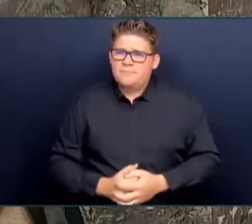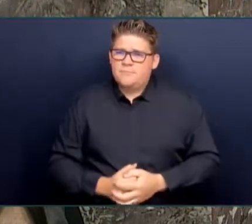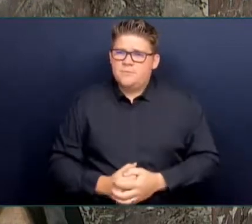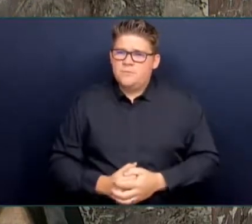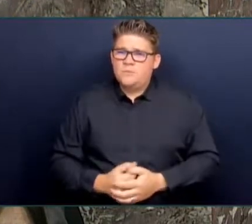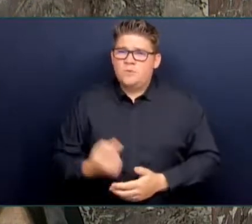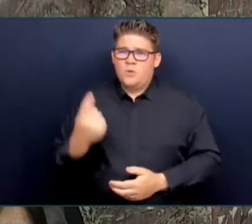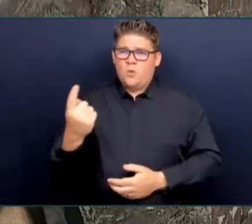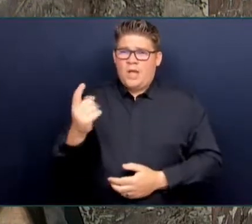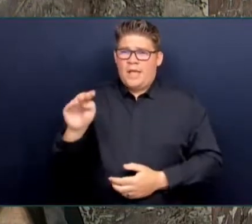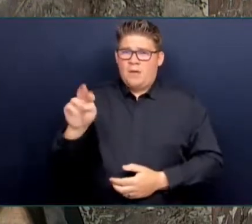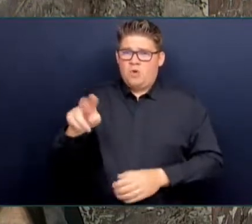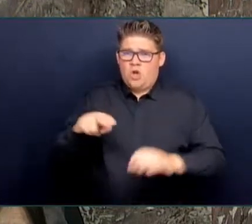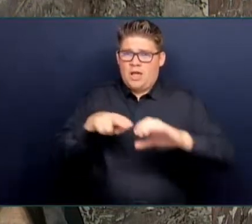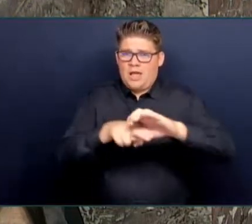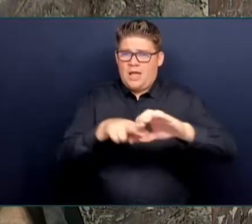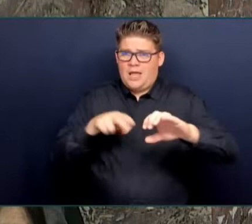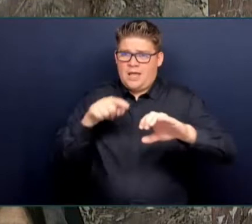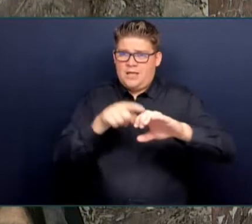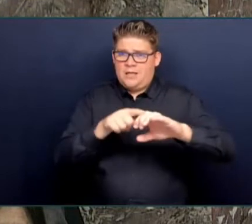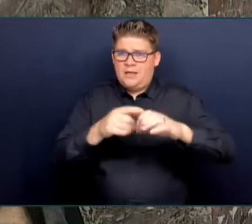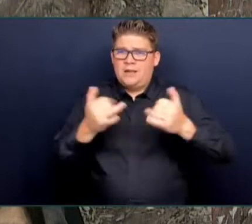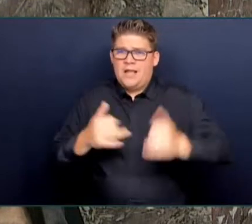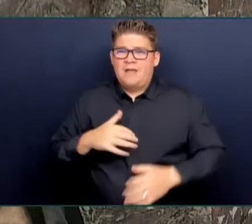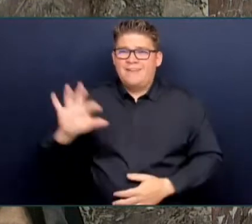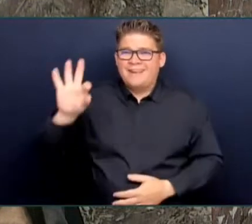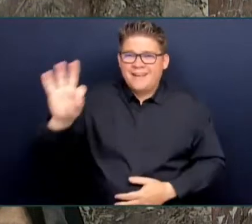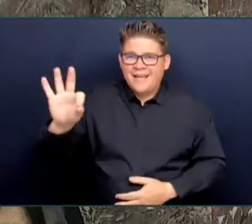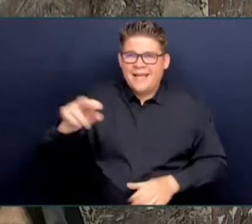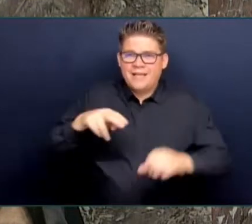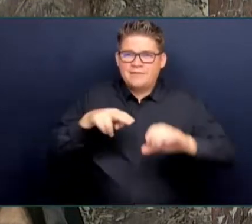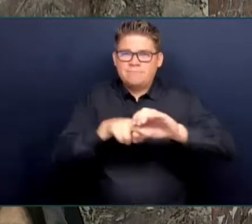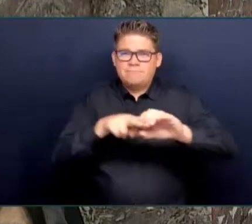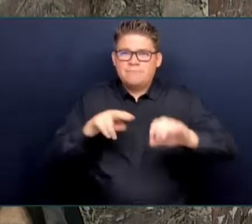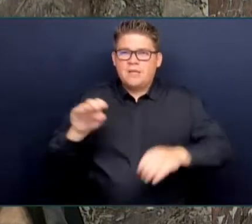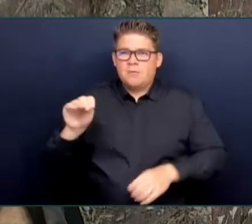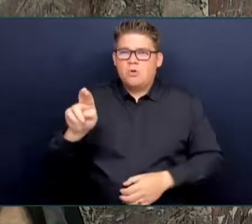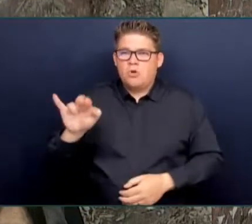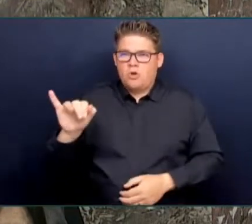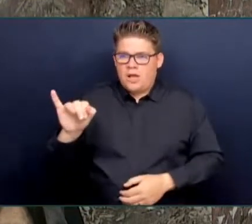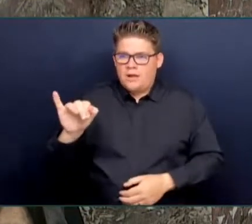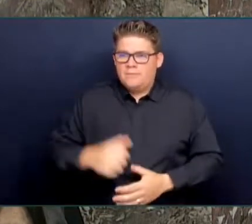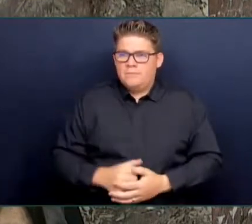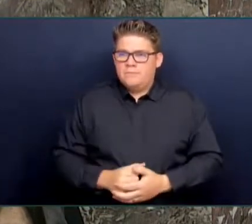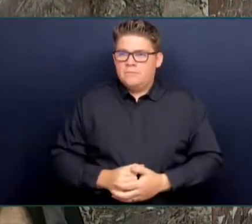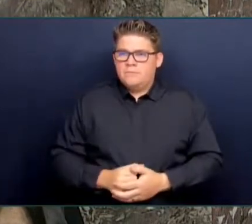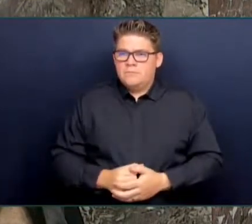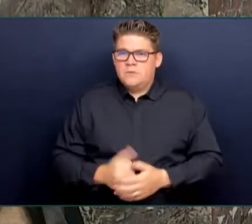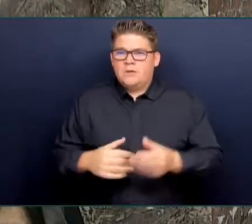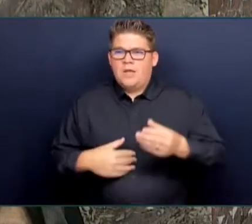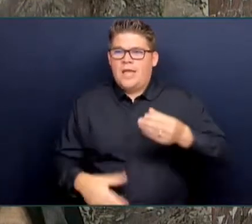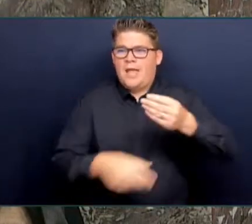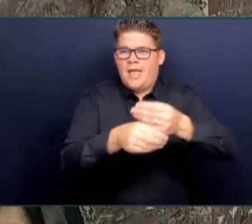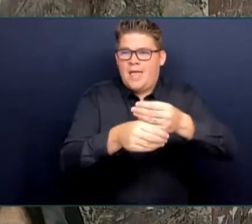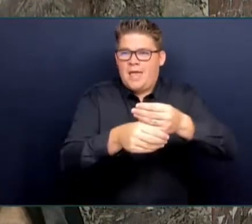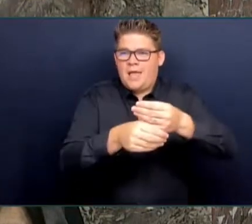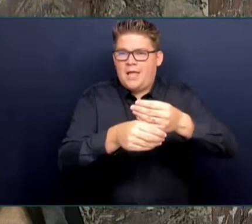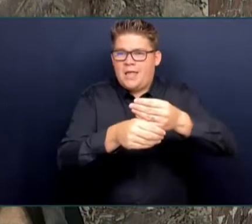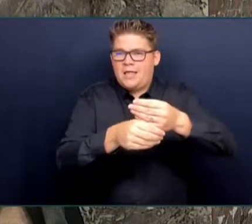going 16/7 to 18, Honourable Speaker. And we added 17 public MRI